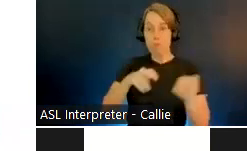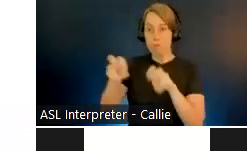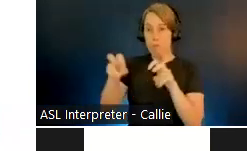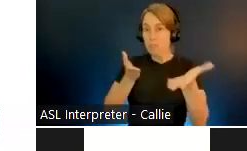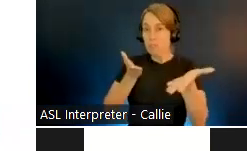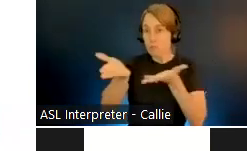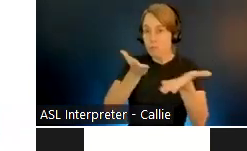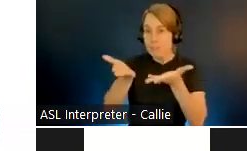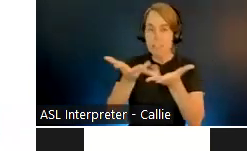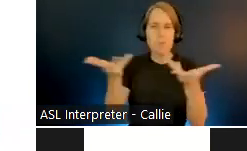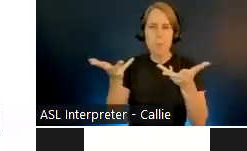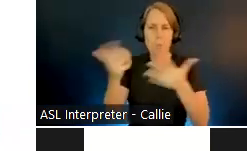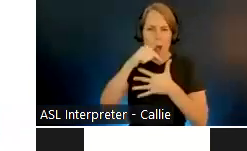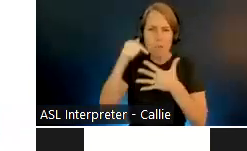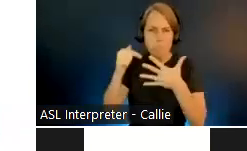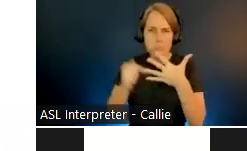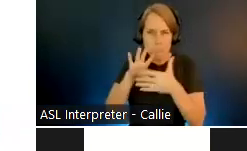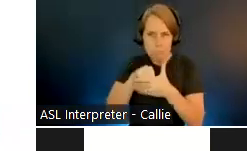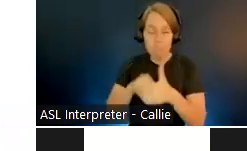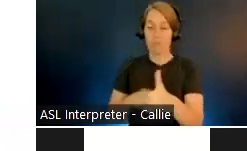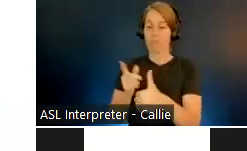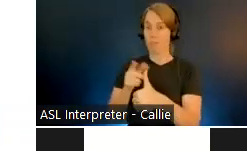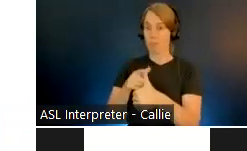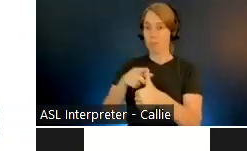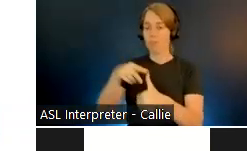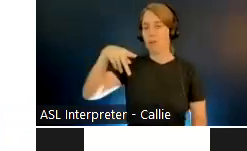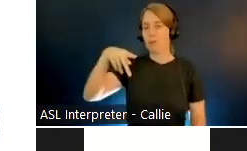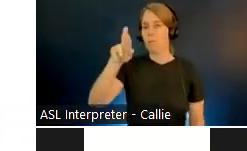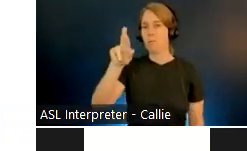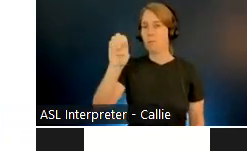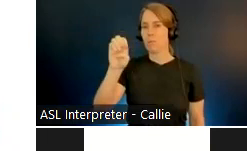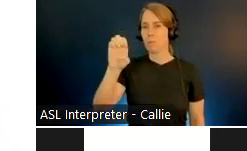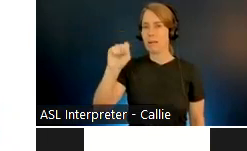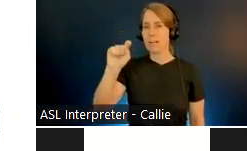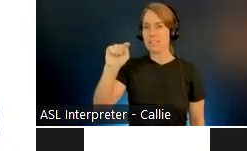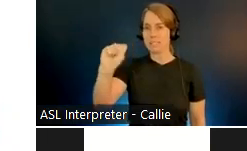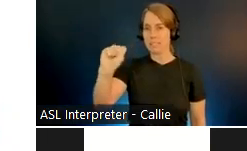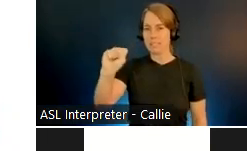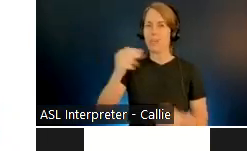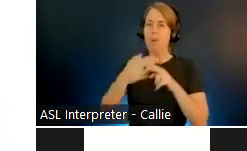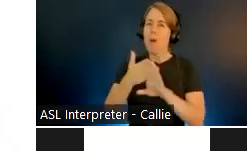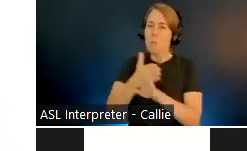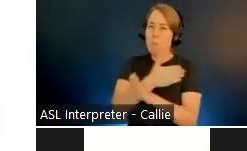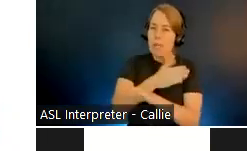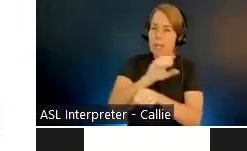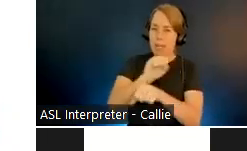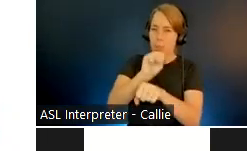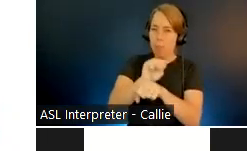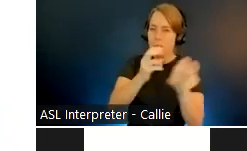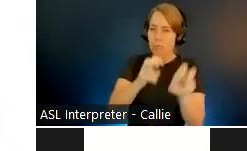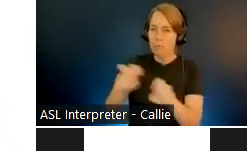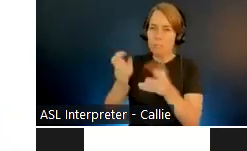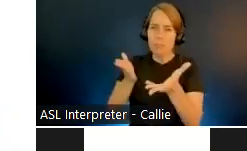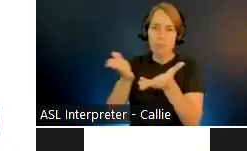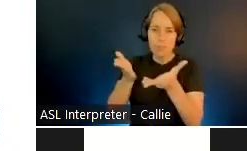pre-employment transition services, or pre-ETS, for students with disabilities. And we're going to talk about each of these services a